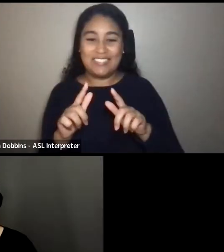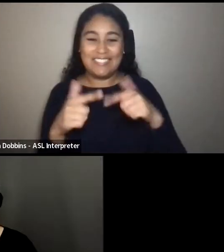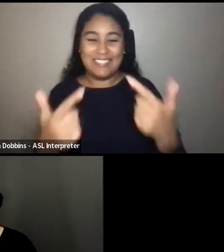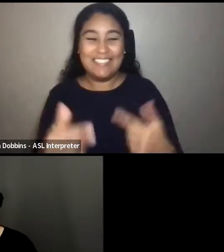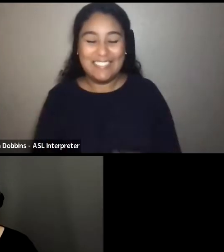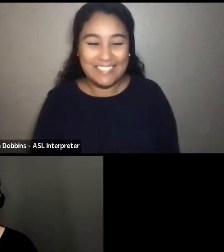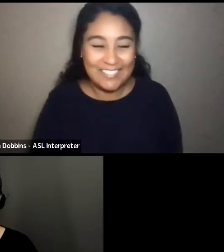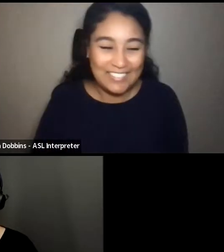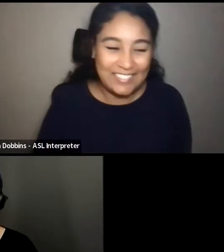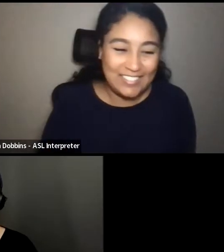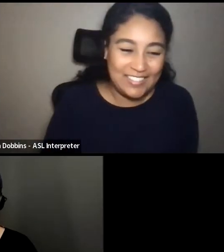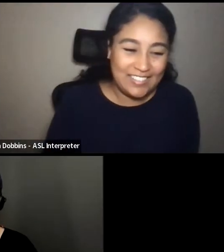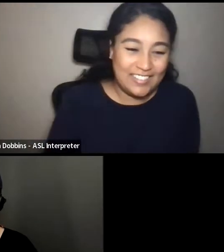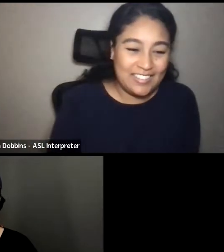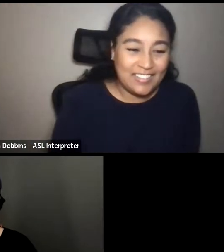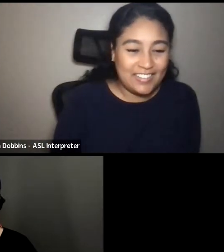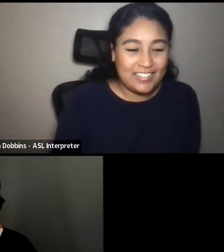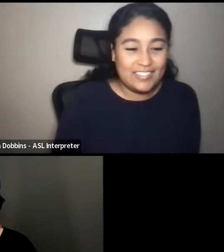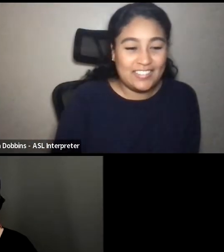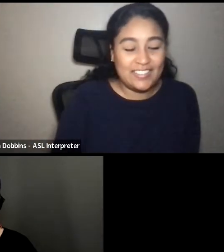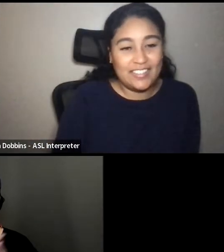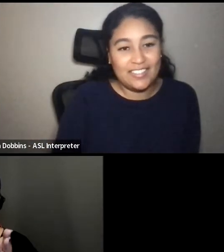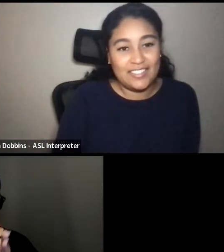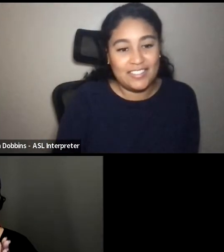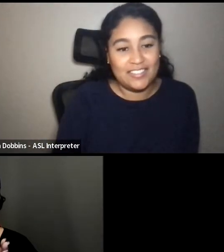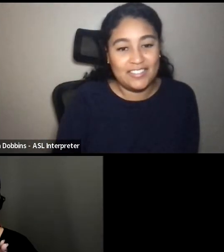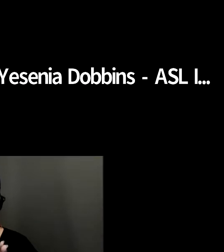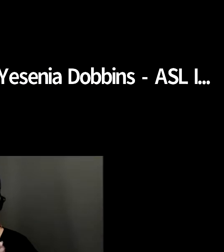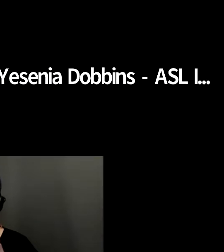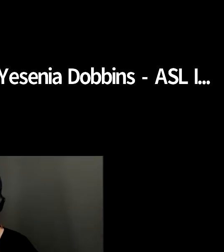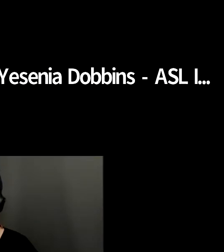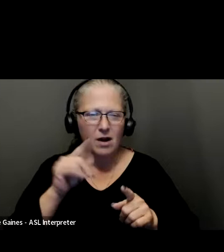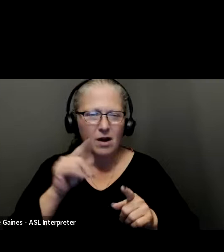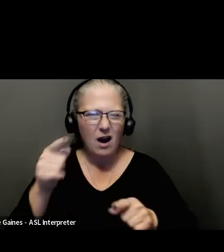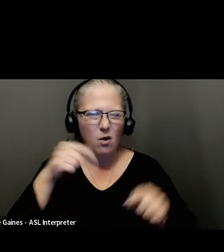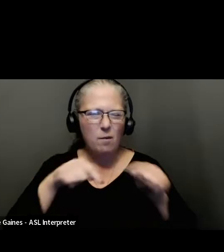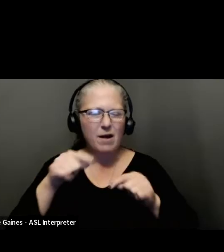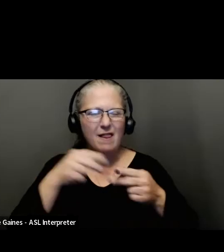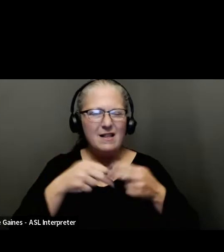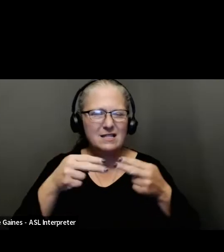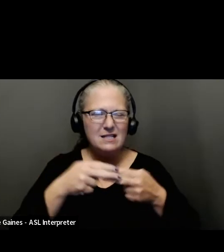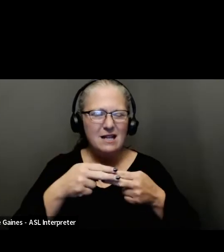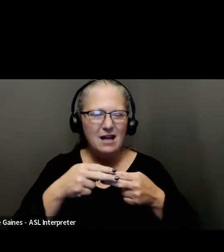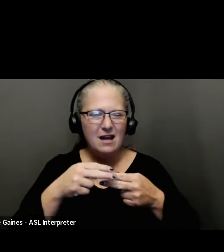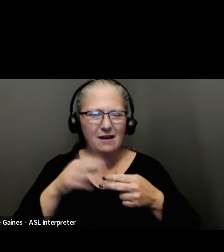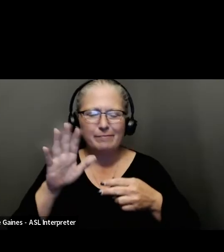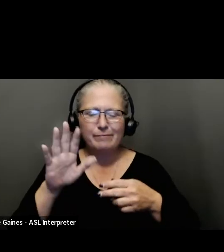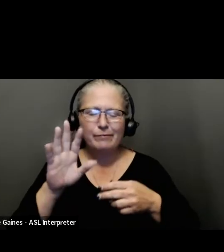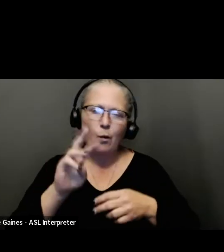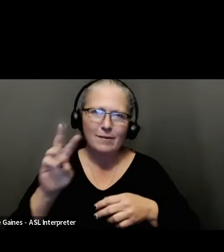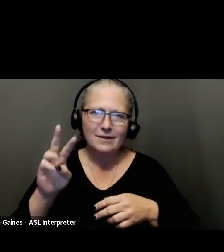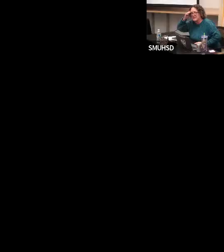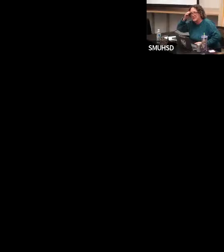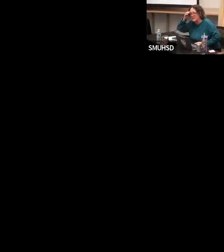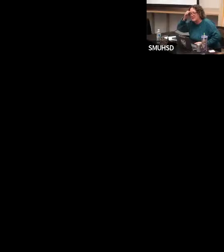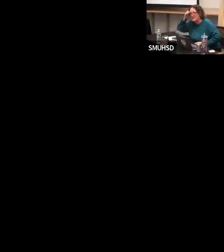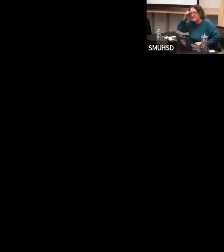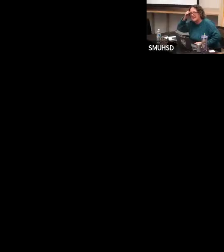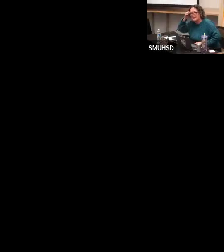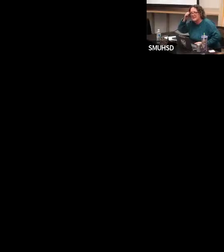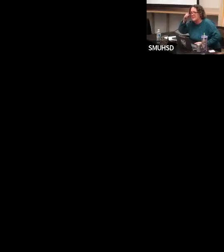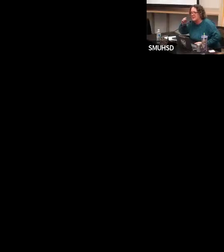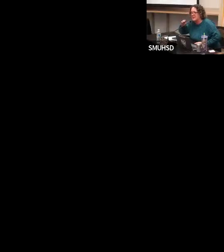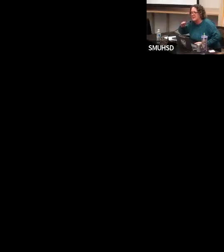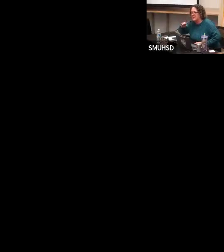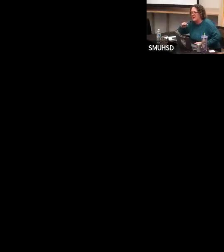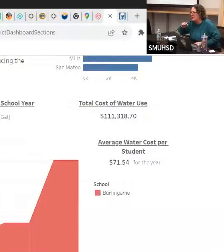Orders. Okay, that came on loud. Can you go back to the slide where it showed, not slide, actually it's a website, right? Can you go back to the link and